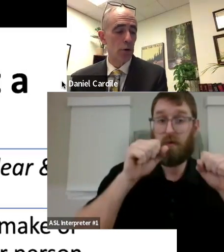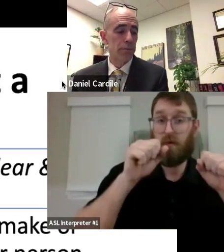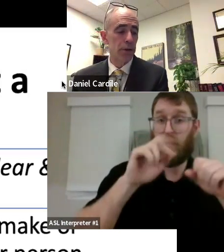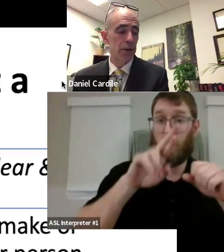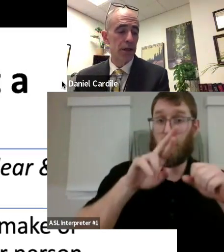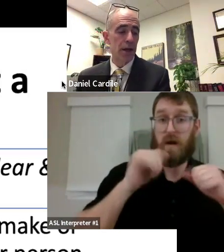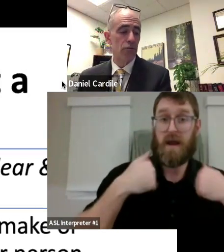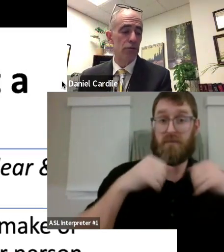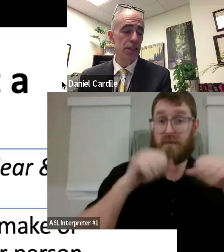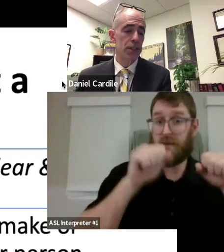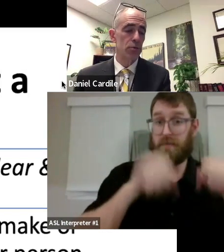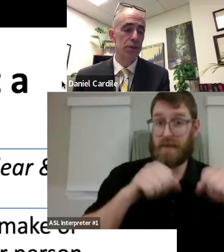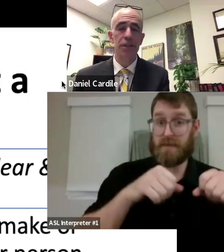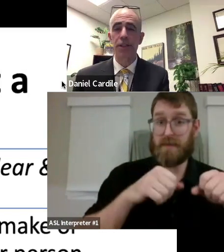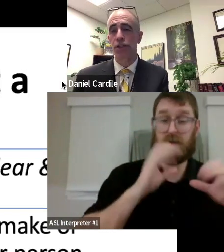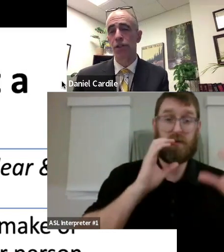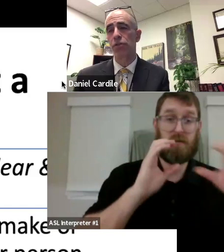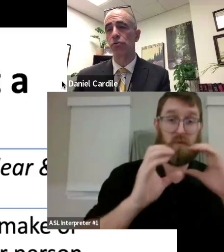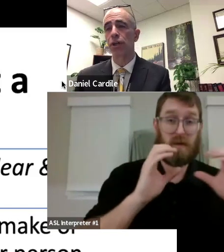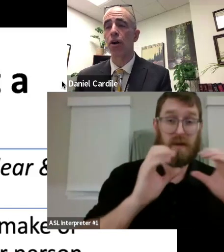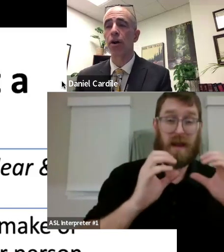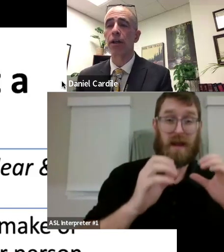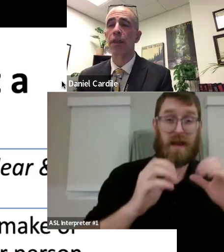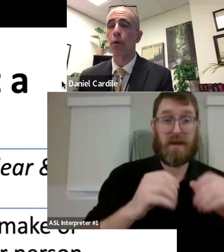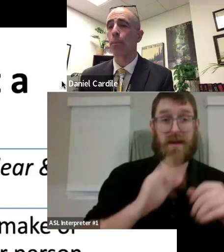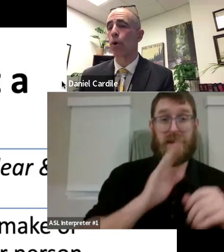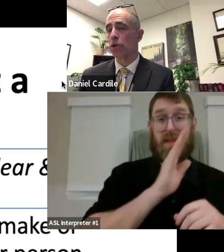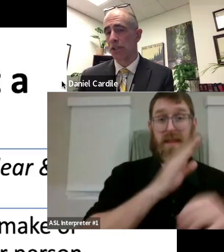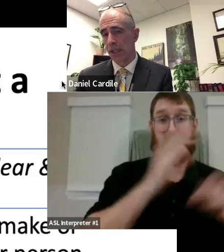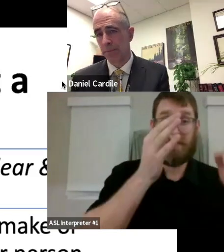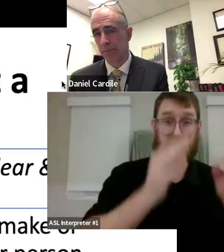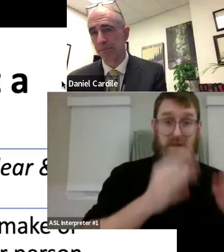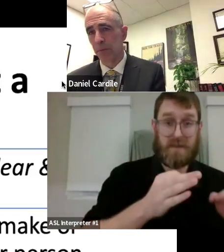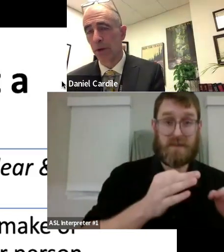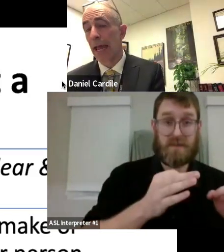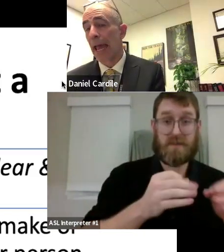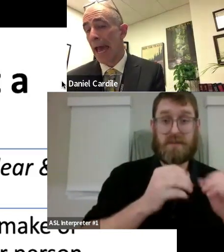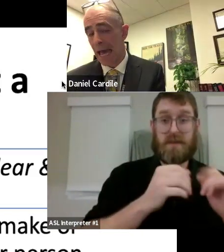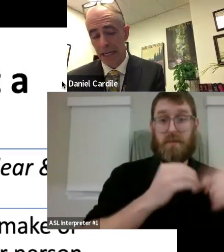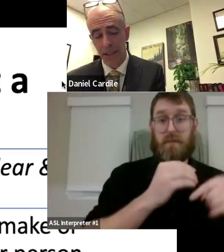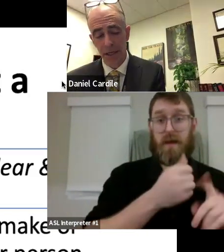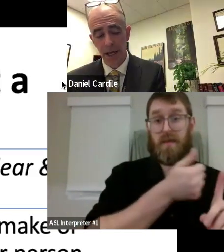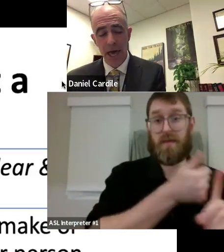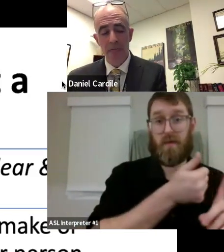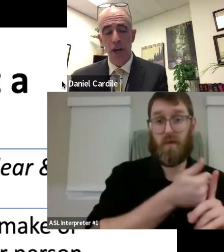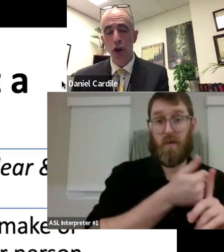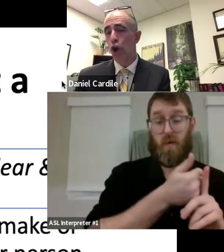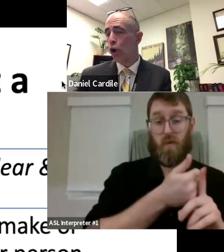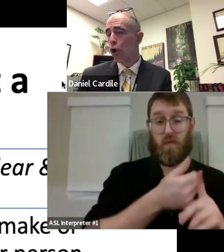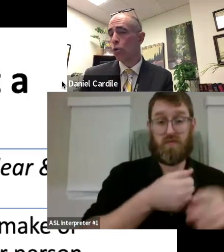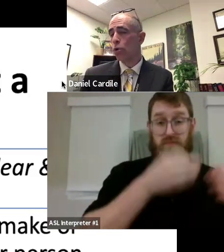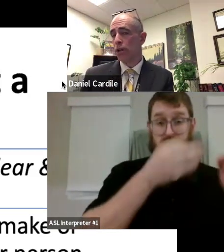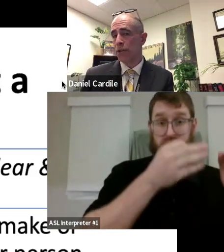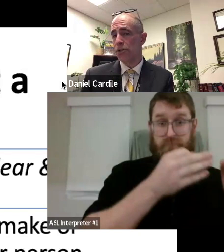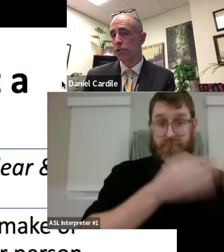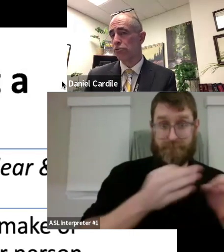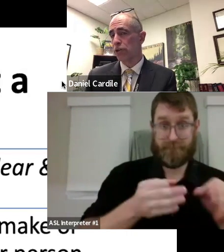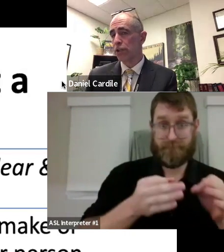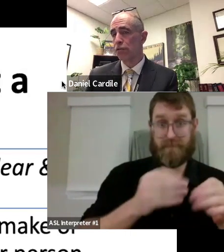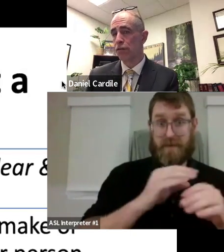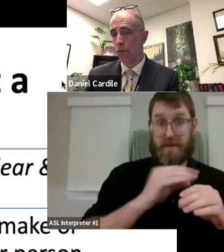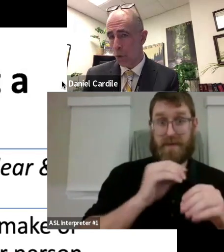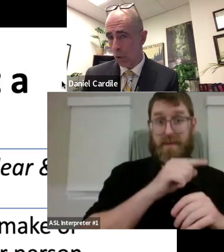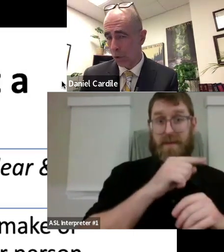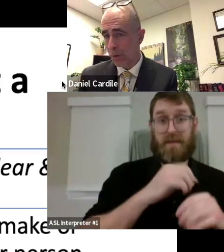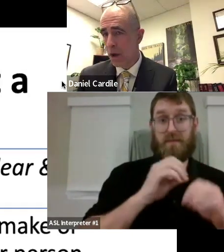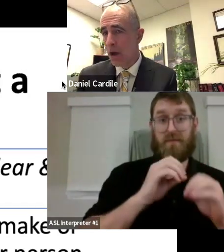make or communicate reasonable decisions regarding their person, okay? And that no less